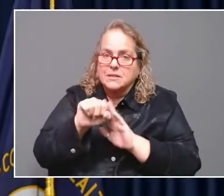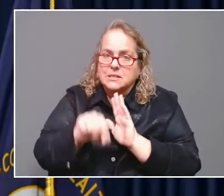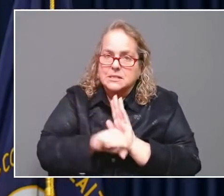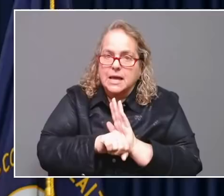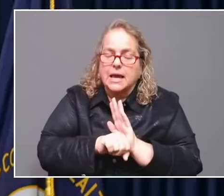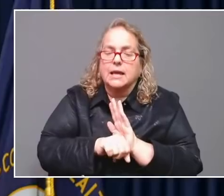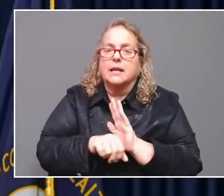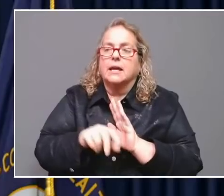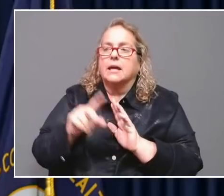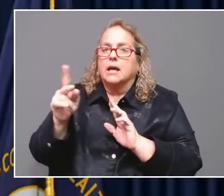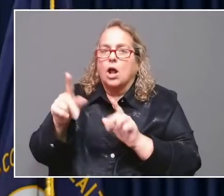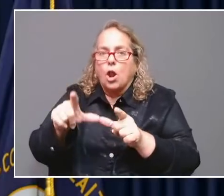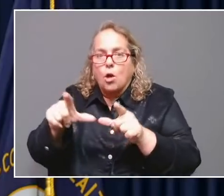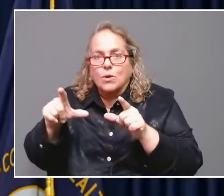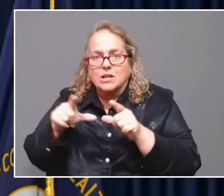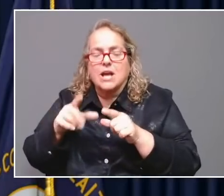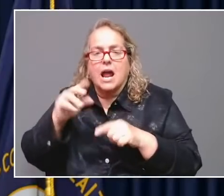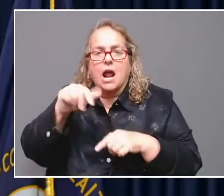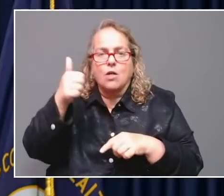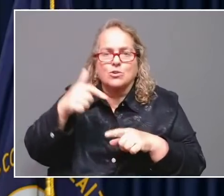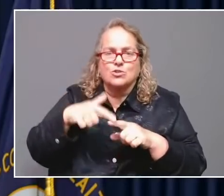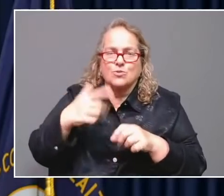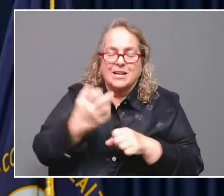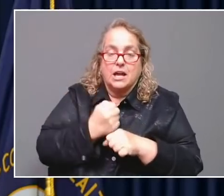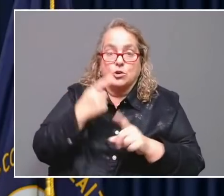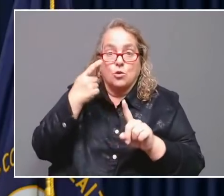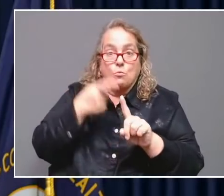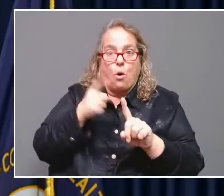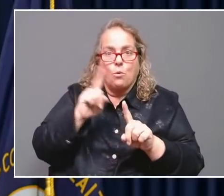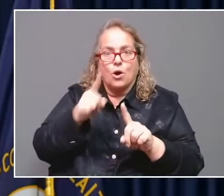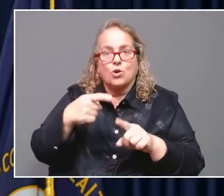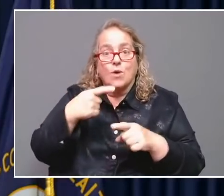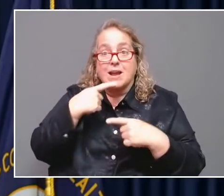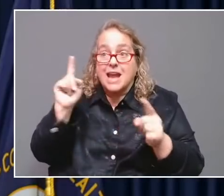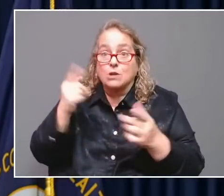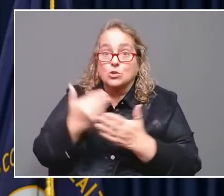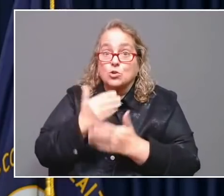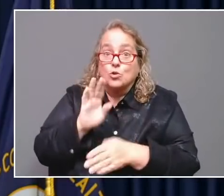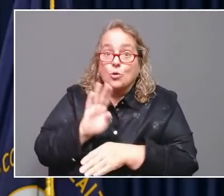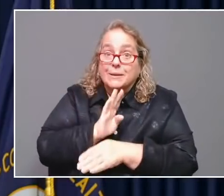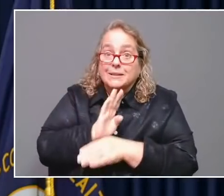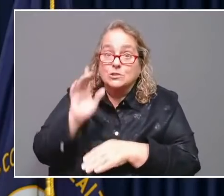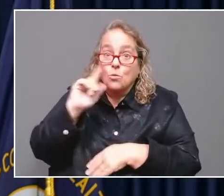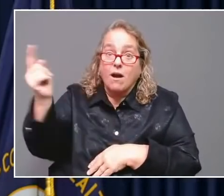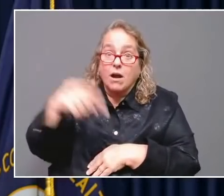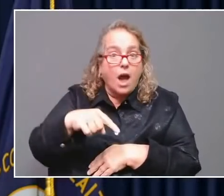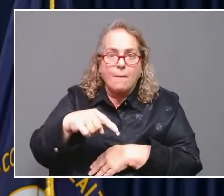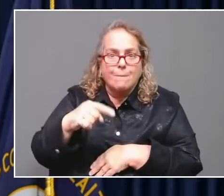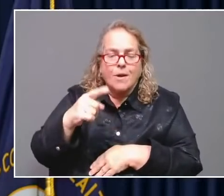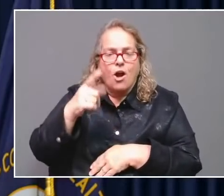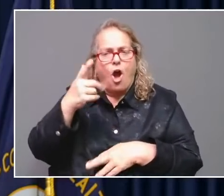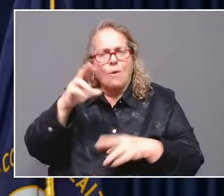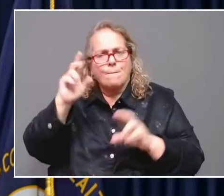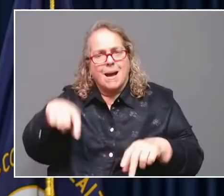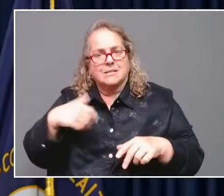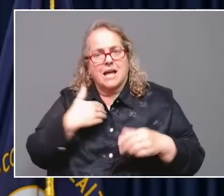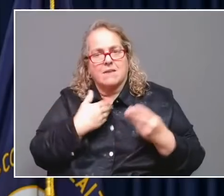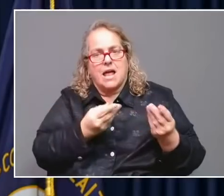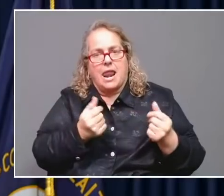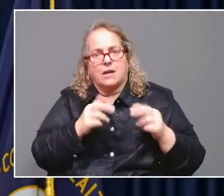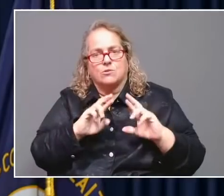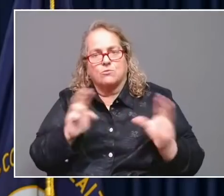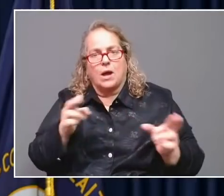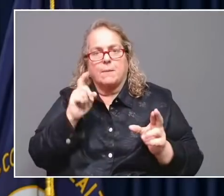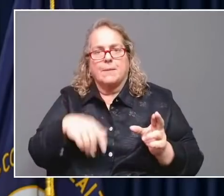others to get to that point where you're making the announcement that a new business is coming. And with so many businesses coming, we've got to take the